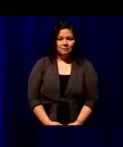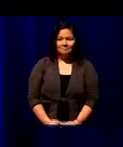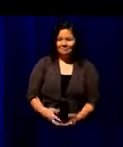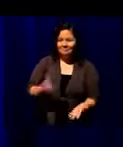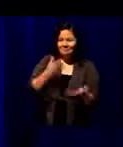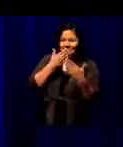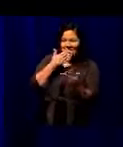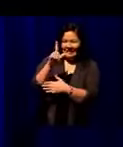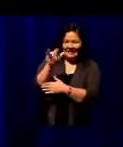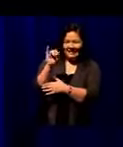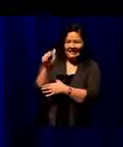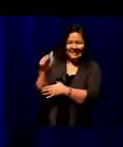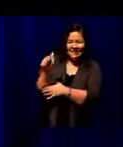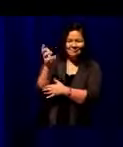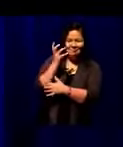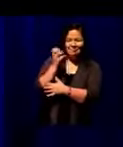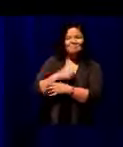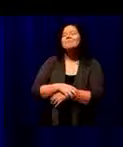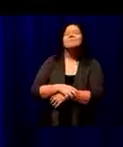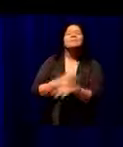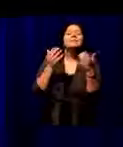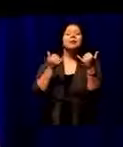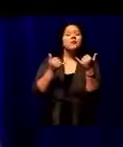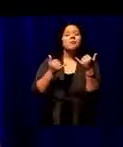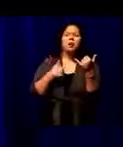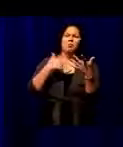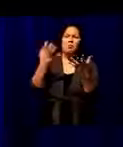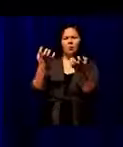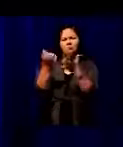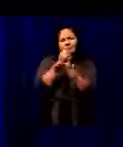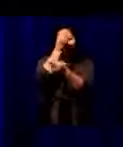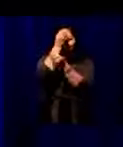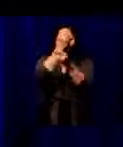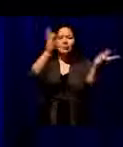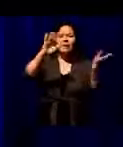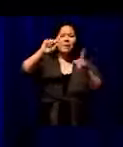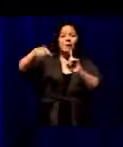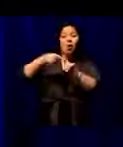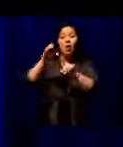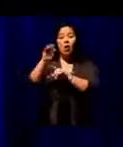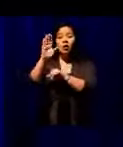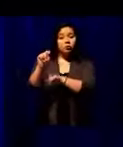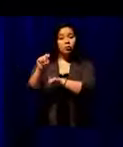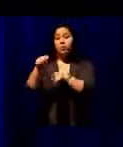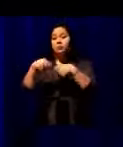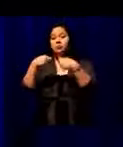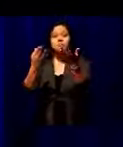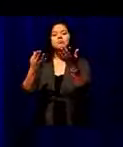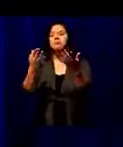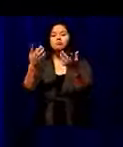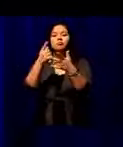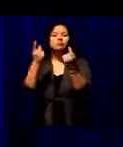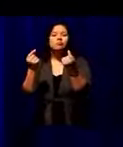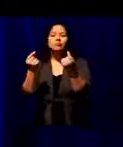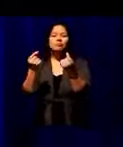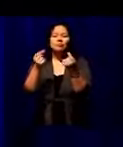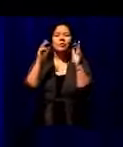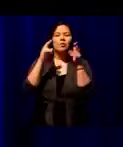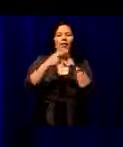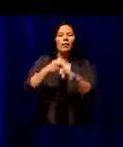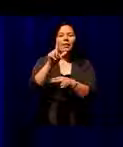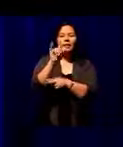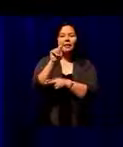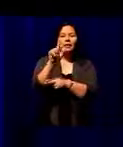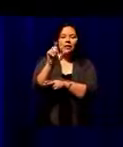Thank you, Lisa. And now I'd like to tell you about our October offering, Little Volcano